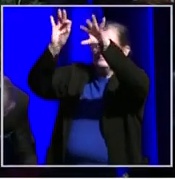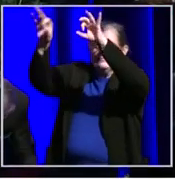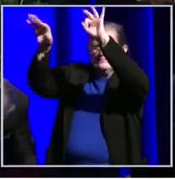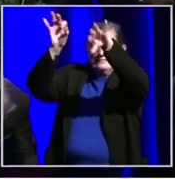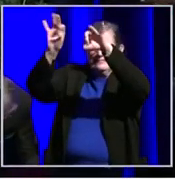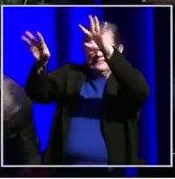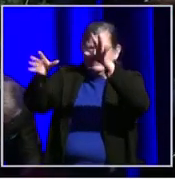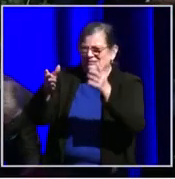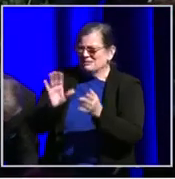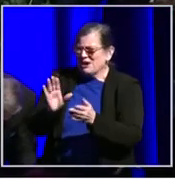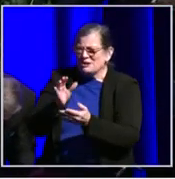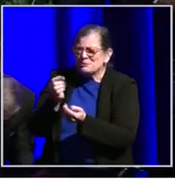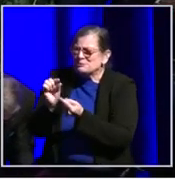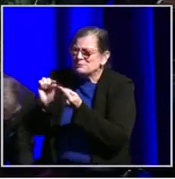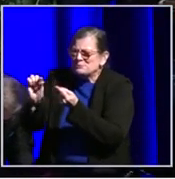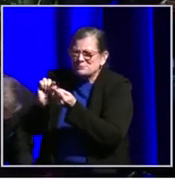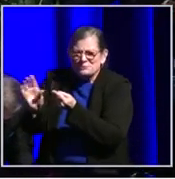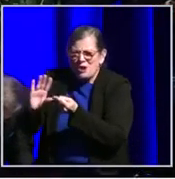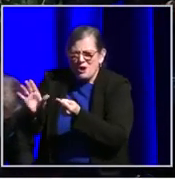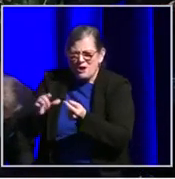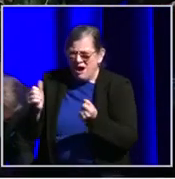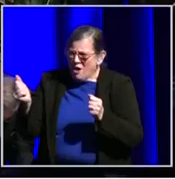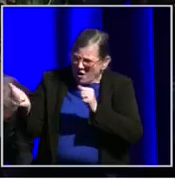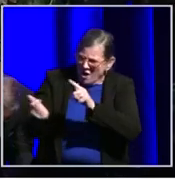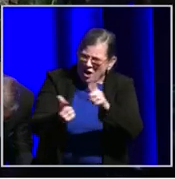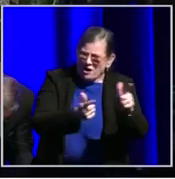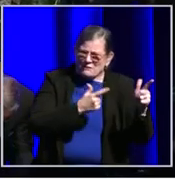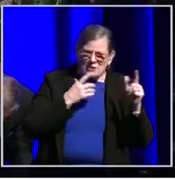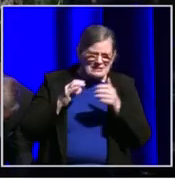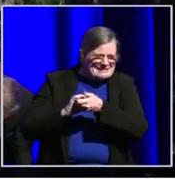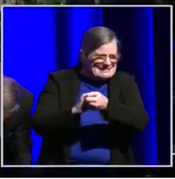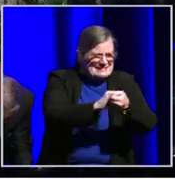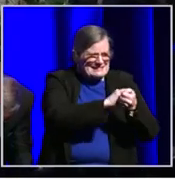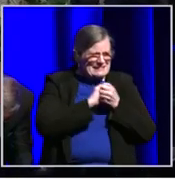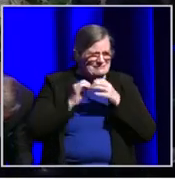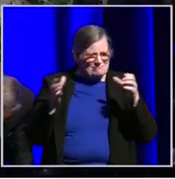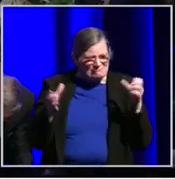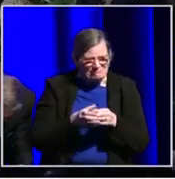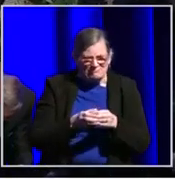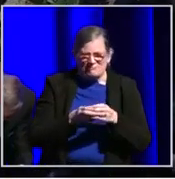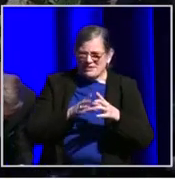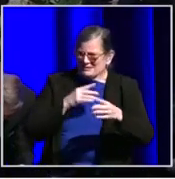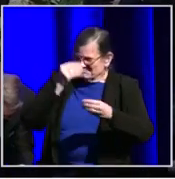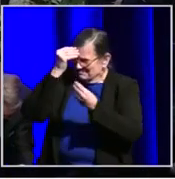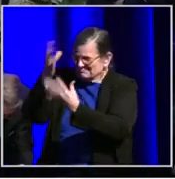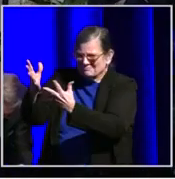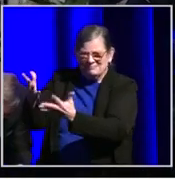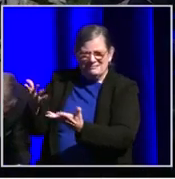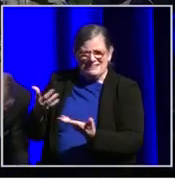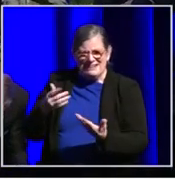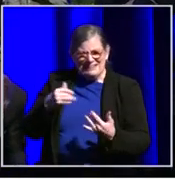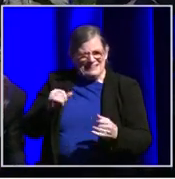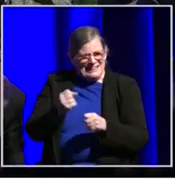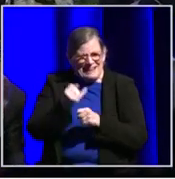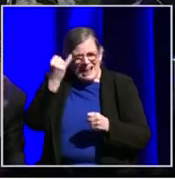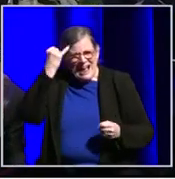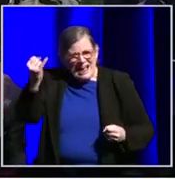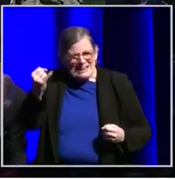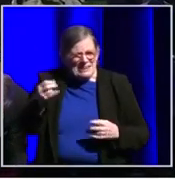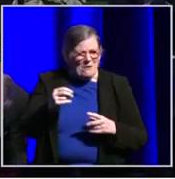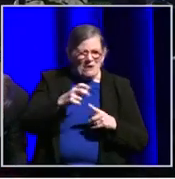It demands that none of us is a slave to an ideology or popularity or too scared to make tough